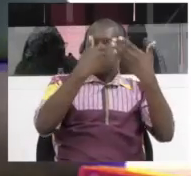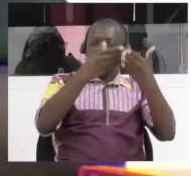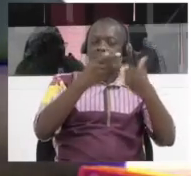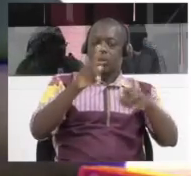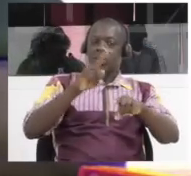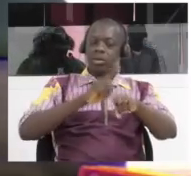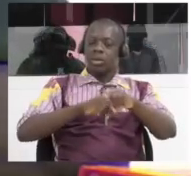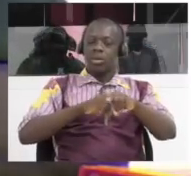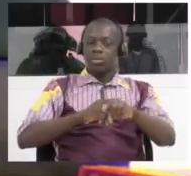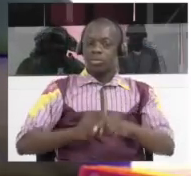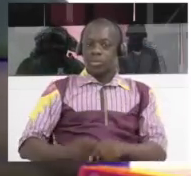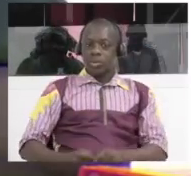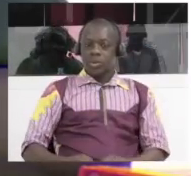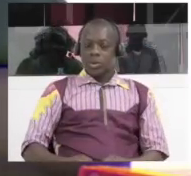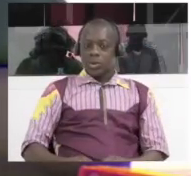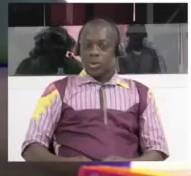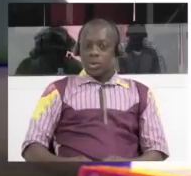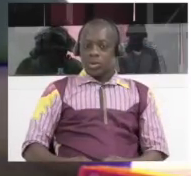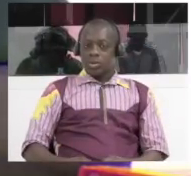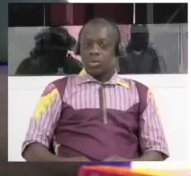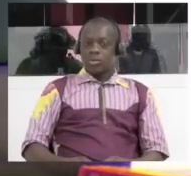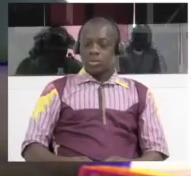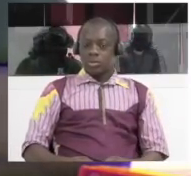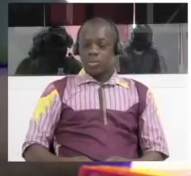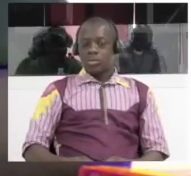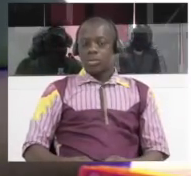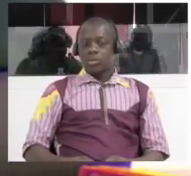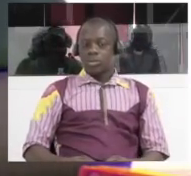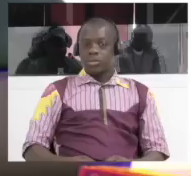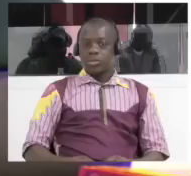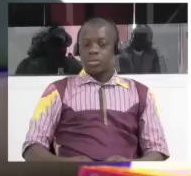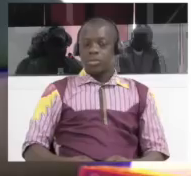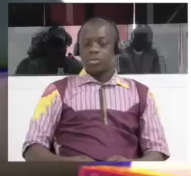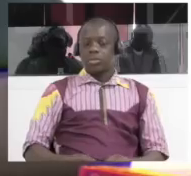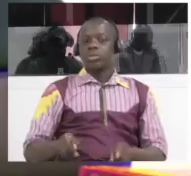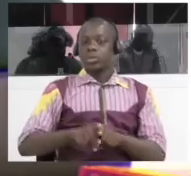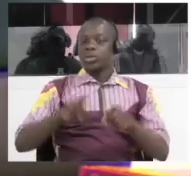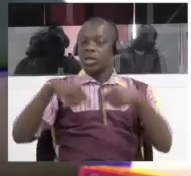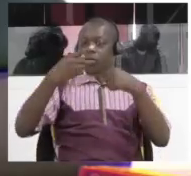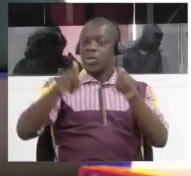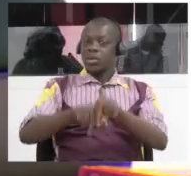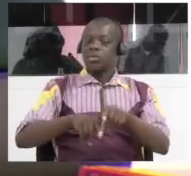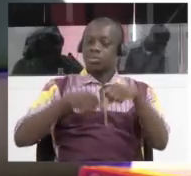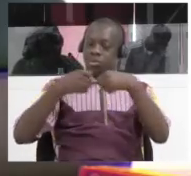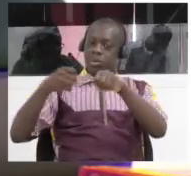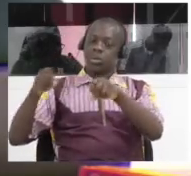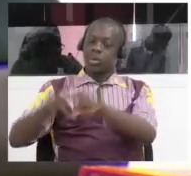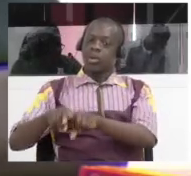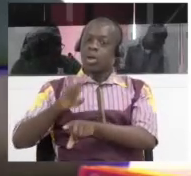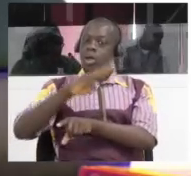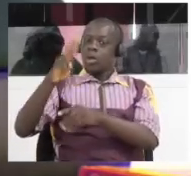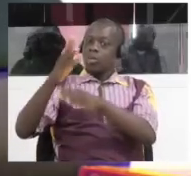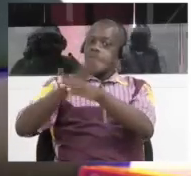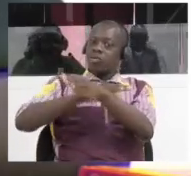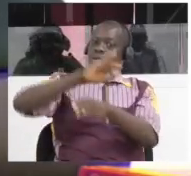I think after that, after the exercise, not before the July